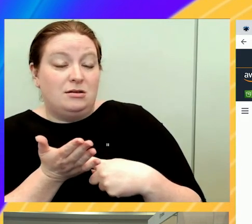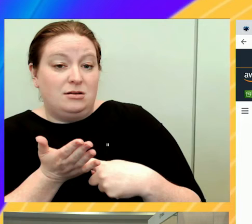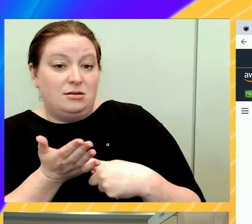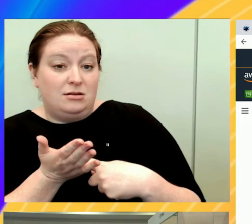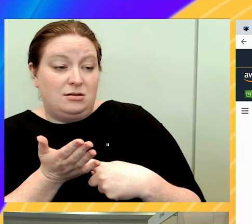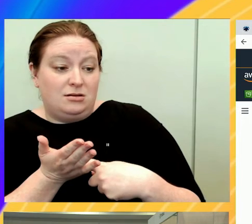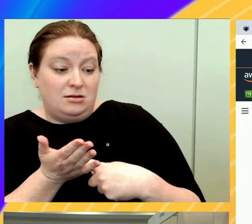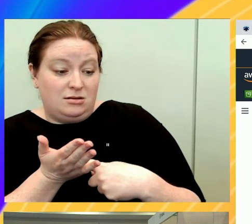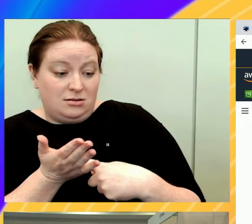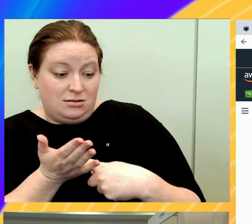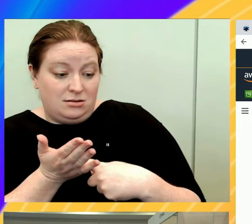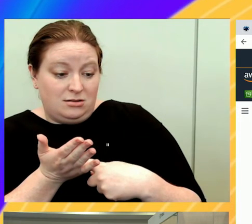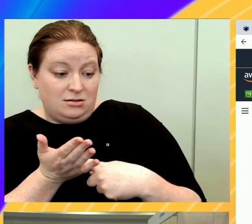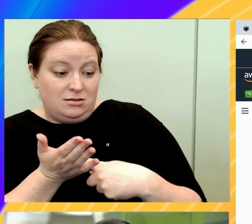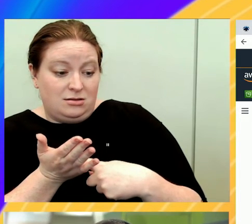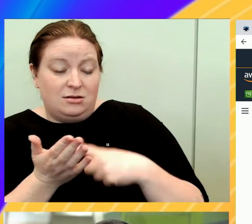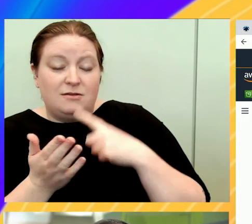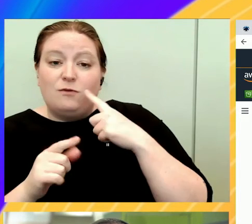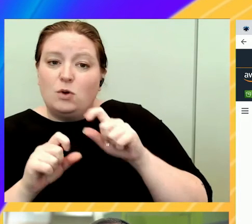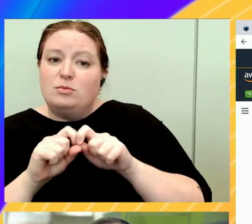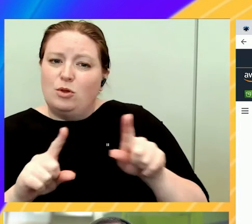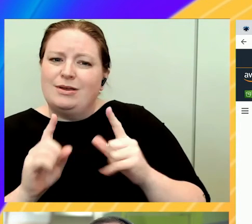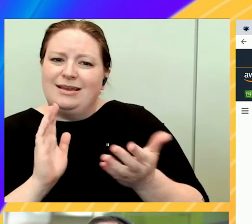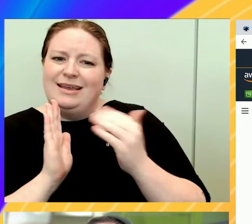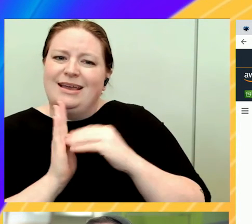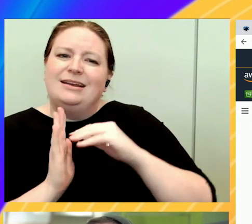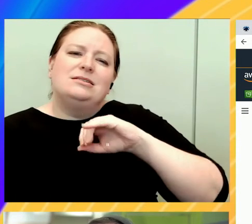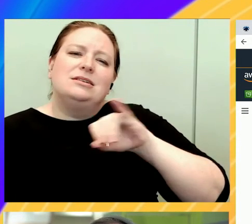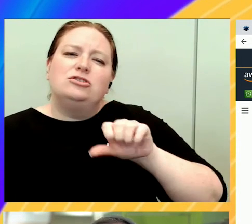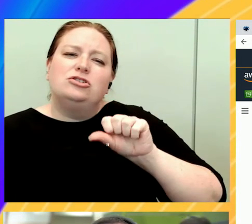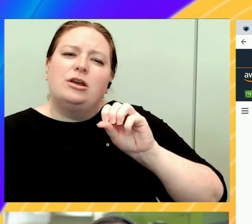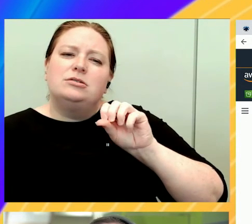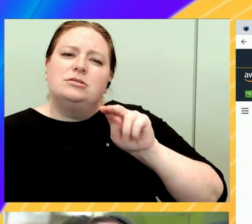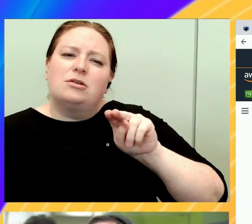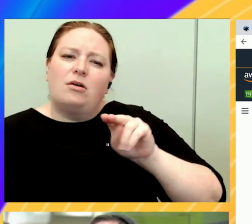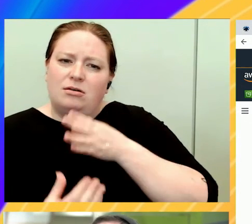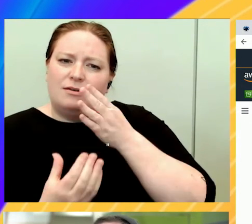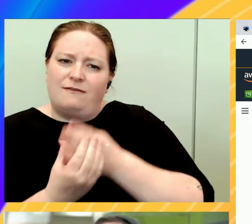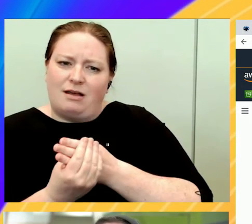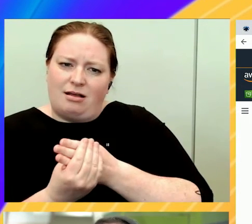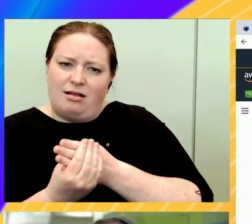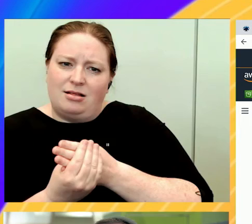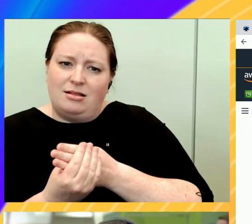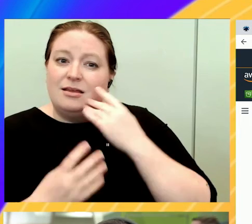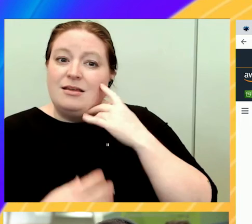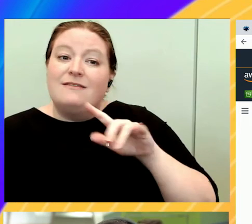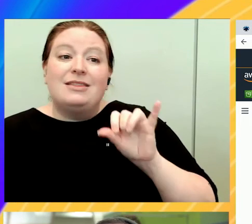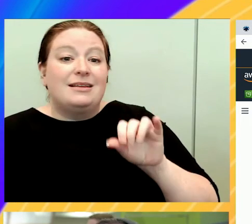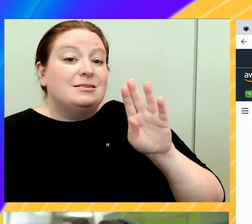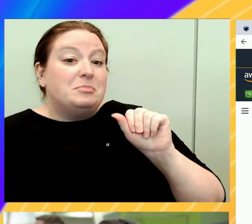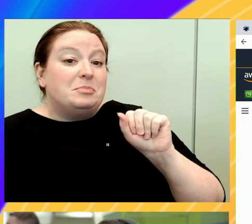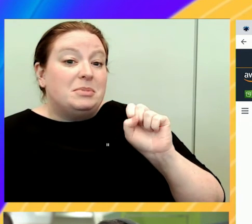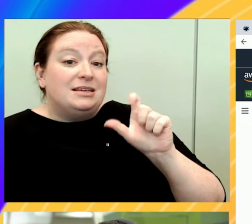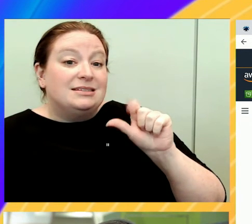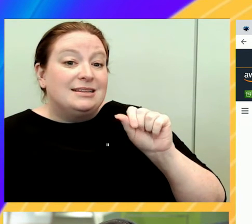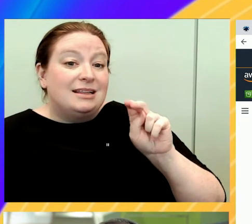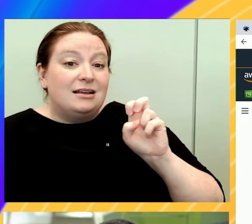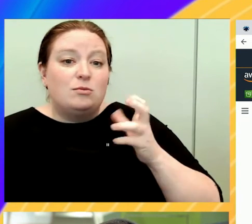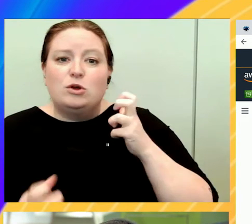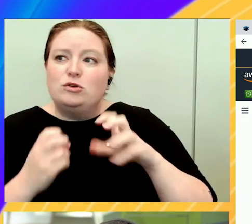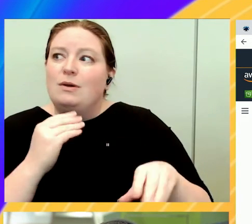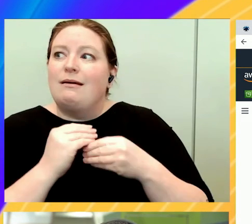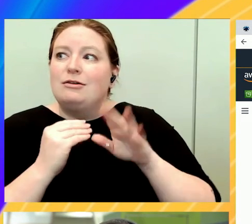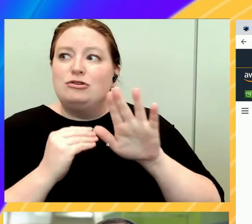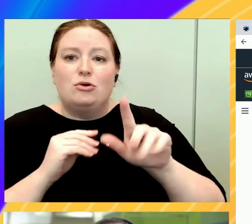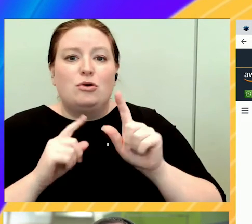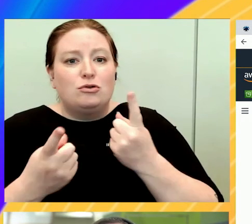this is a JSON file. If you want to use this as a baseline and add your own questions based on your organization's needs, you